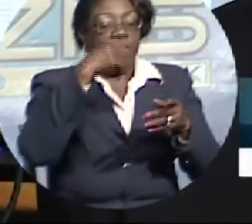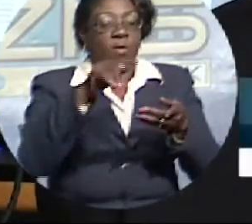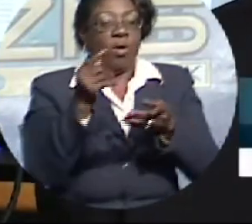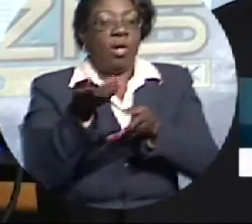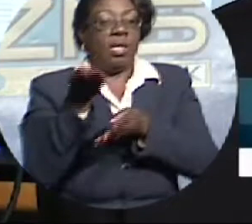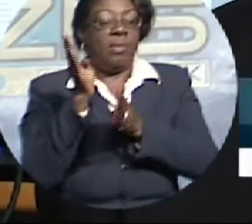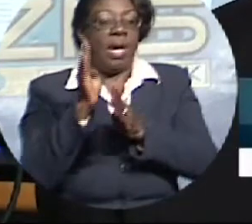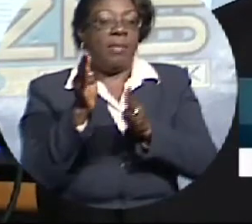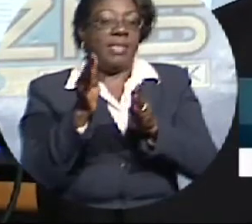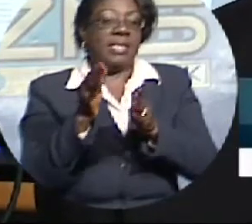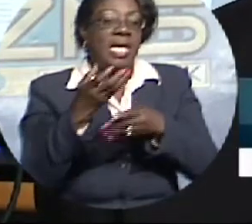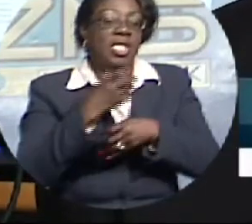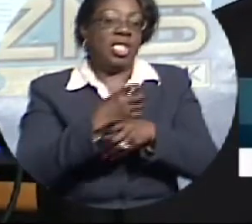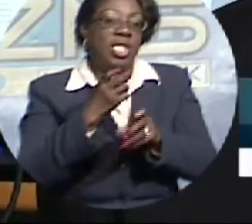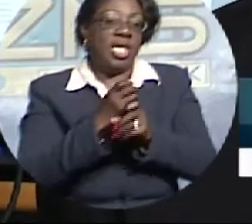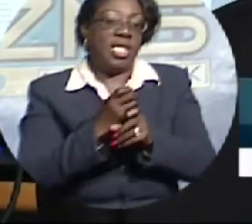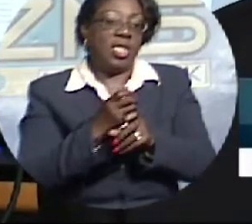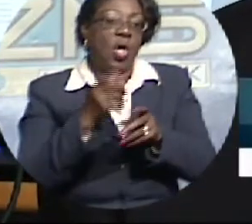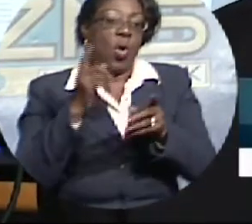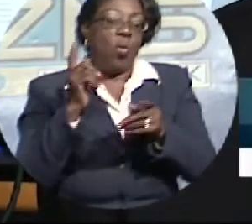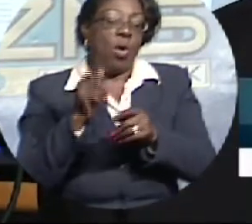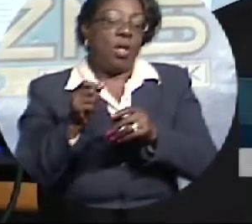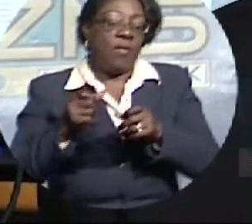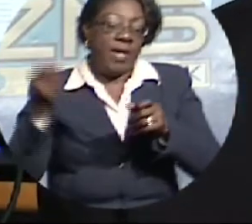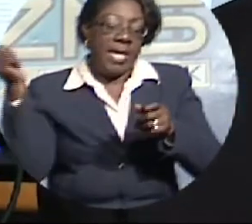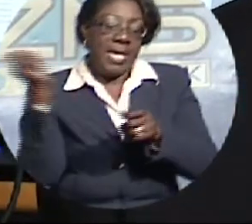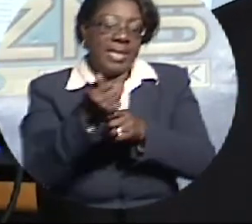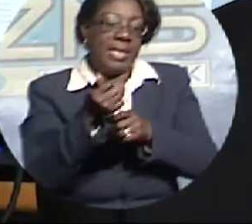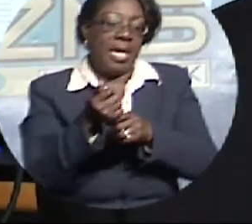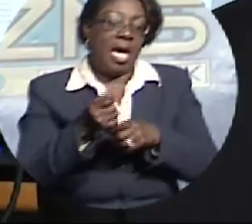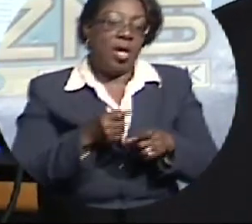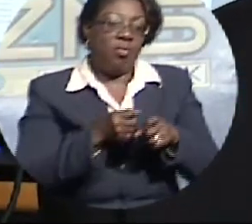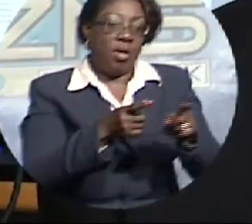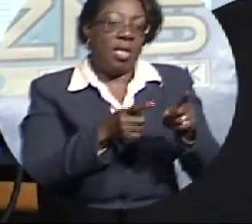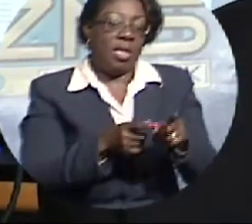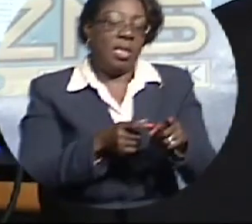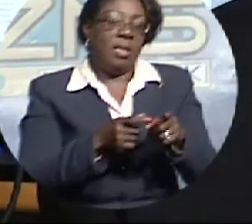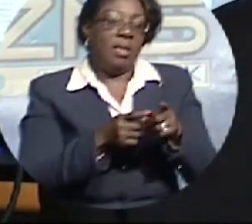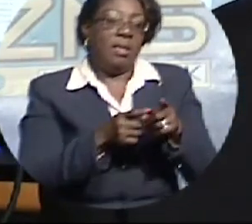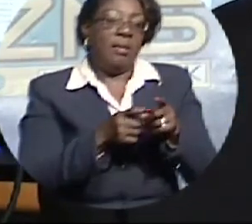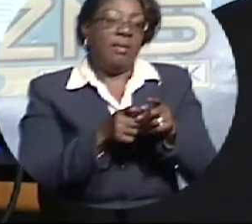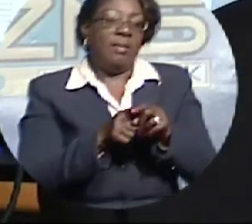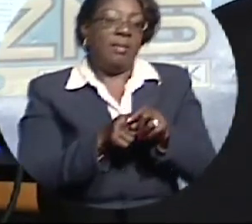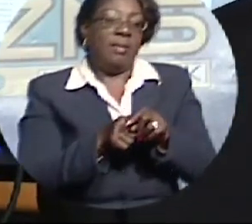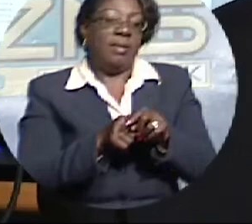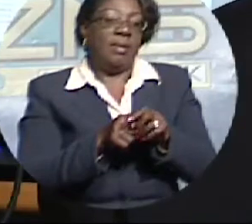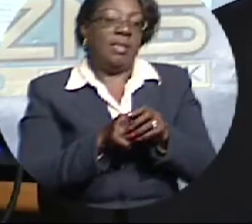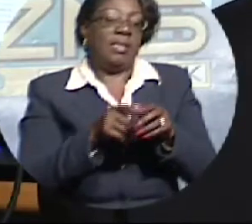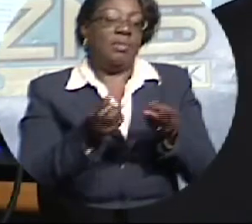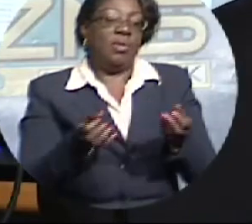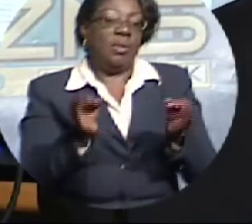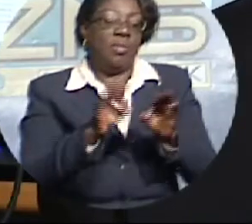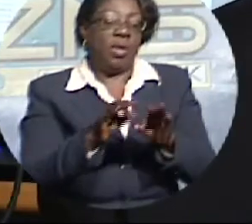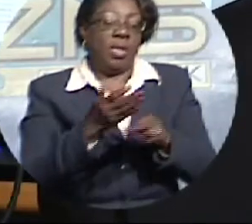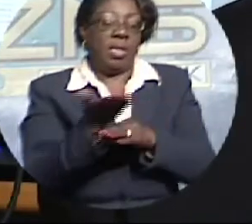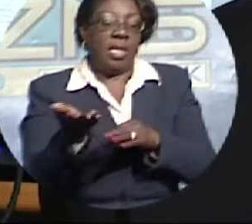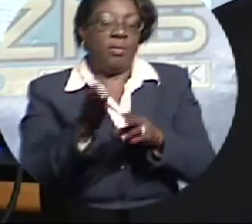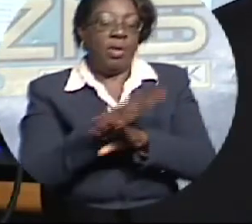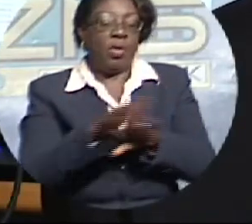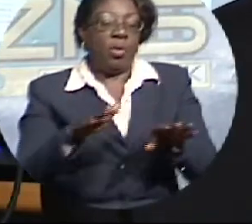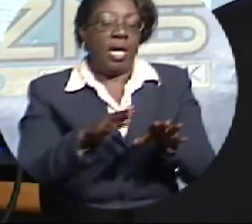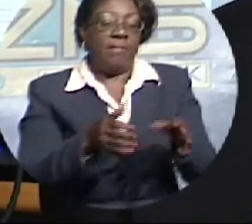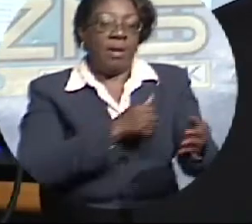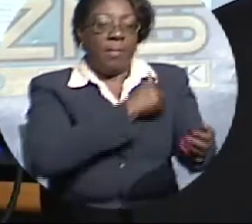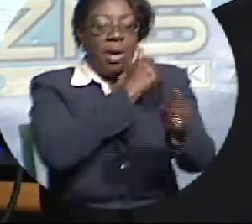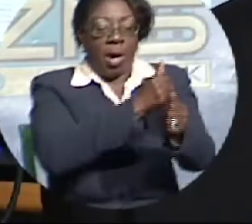speed, one of hit and run, one of bunt, advancing the runner, trying to get one run in inning. It's the most important thing. We do not have the